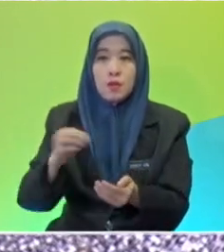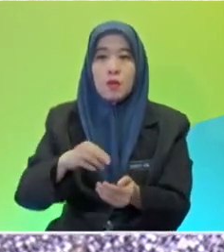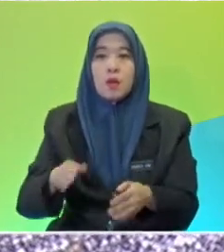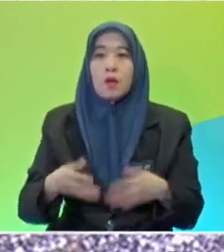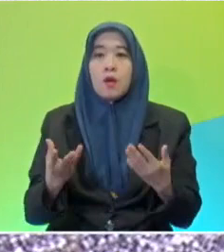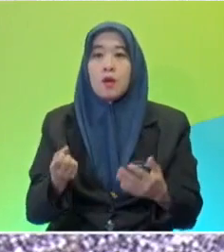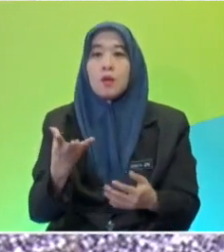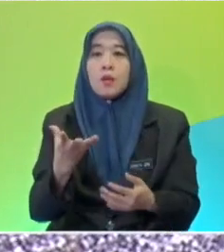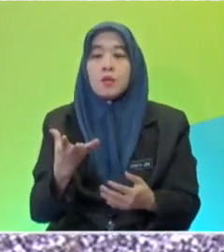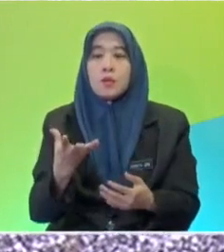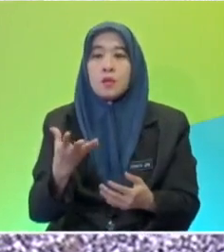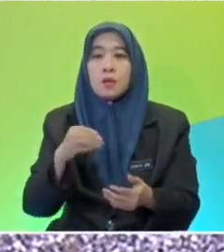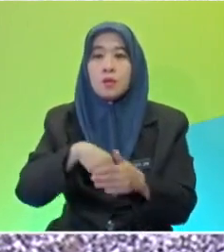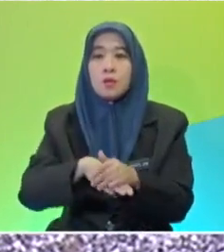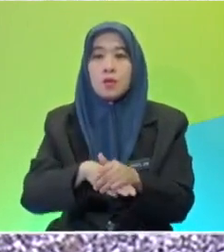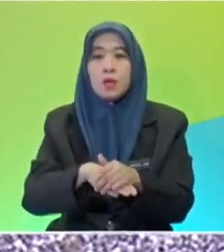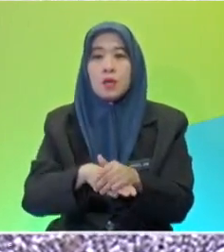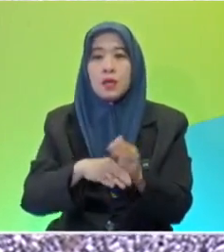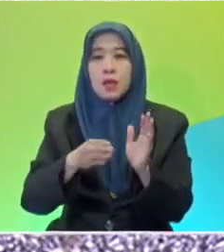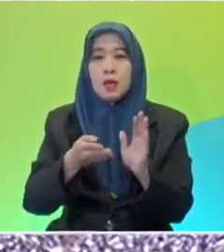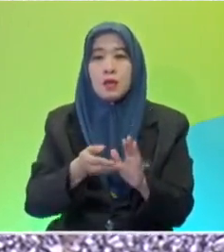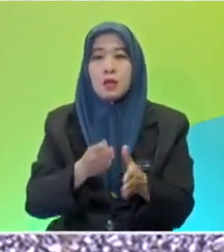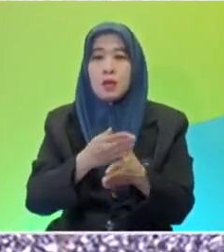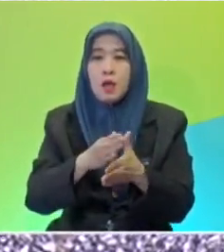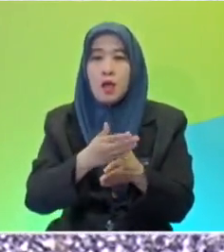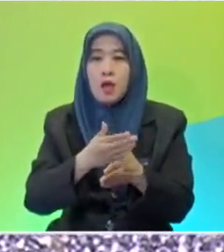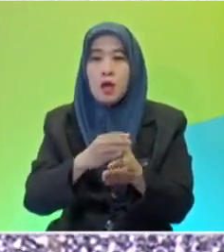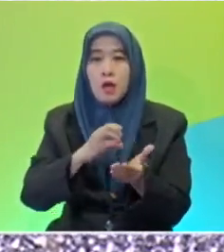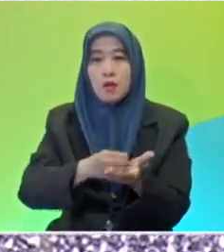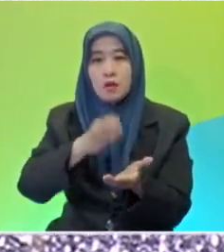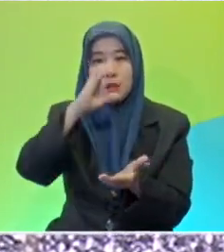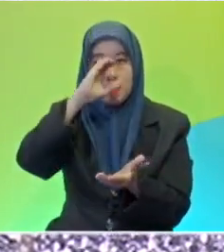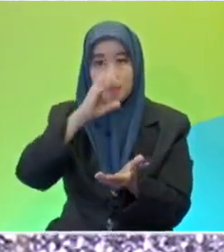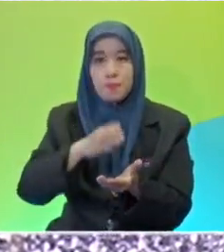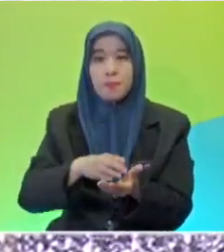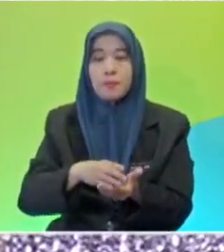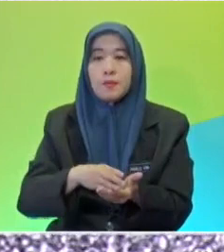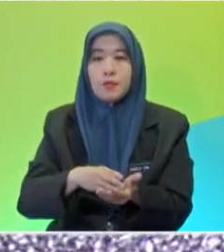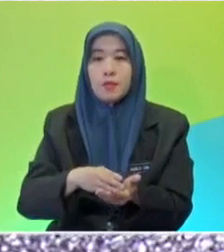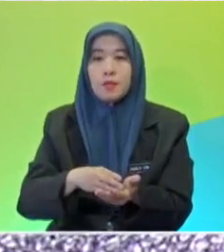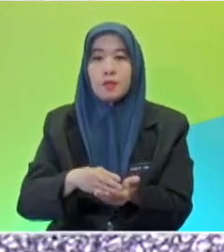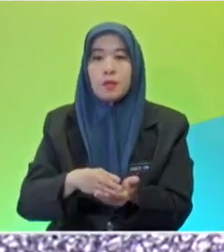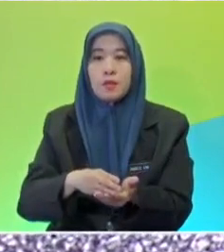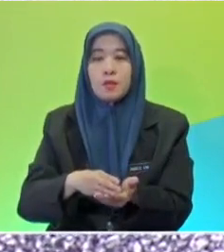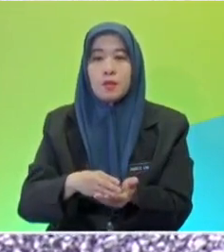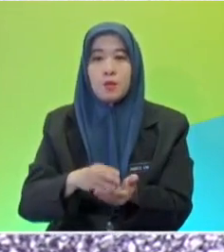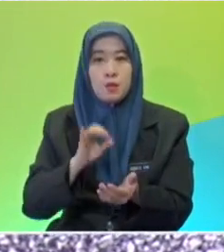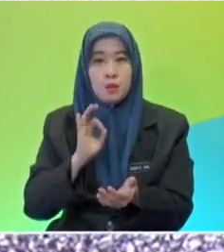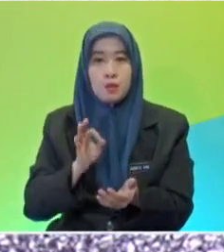put inside? At least half of the cup. Half of the cup. Okay. Thank you, teacher. Here.